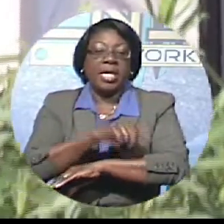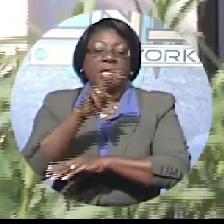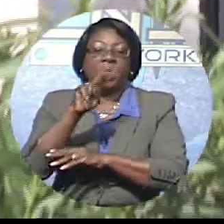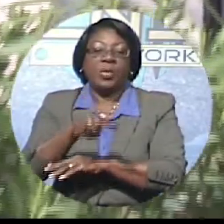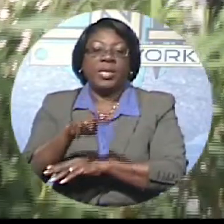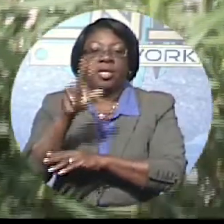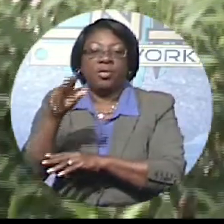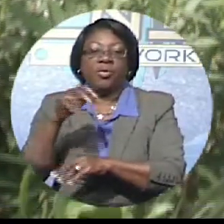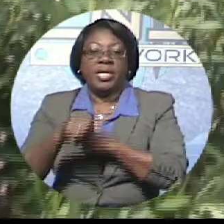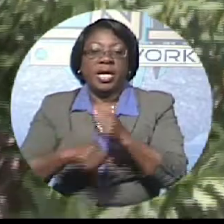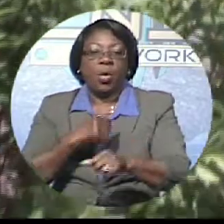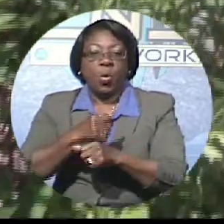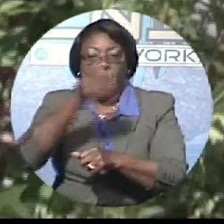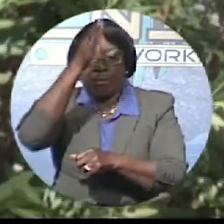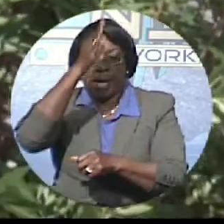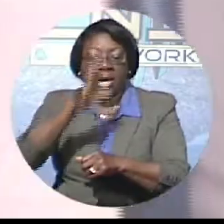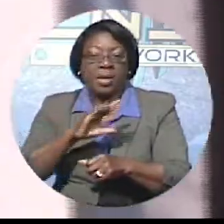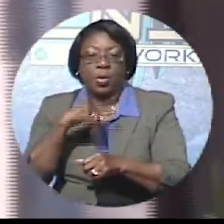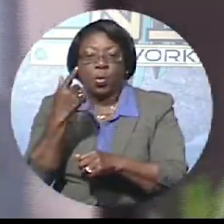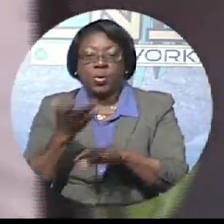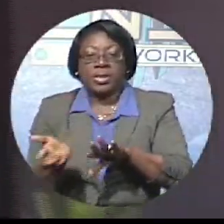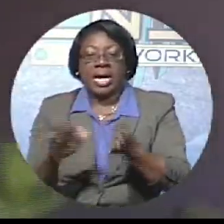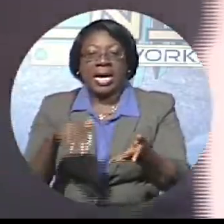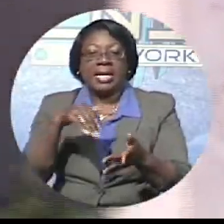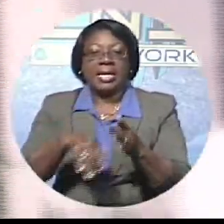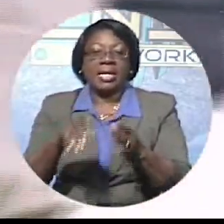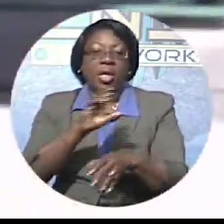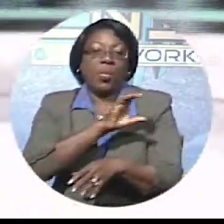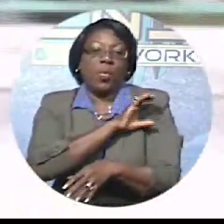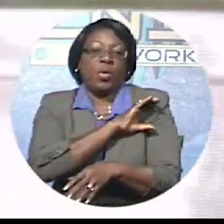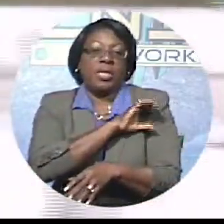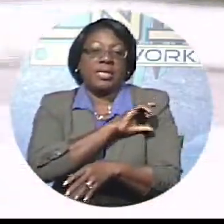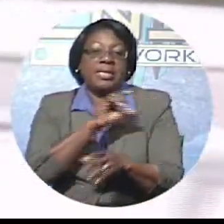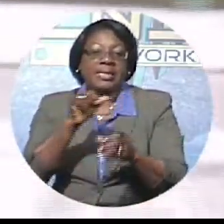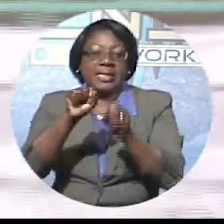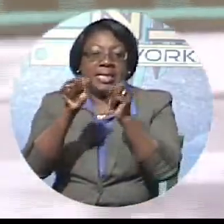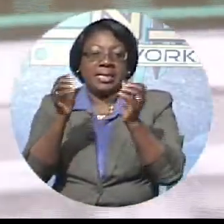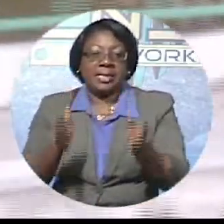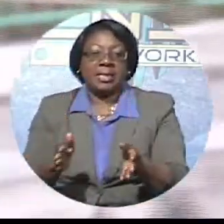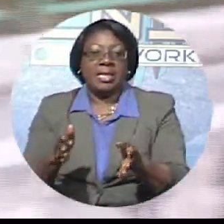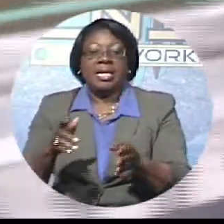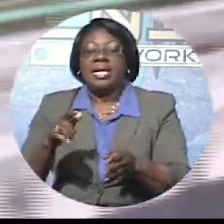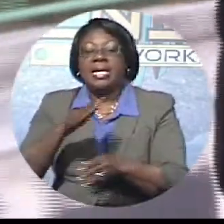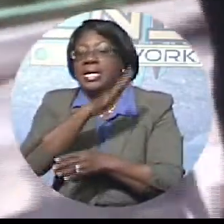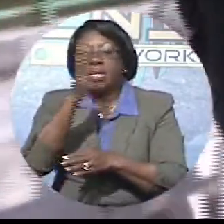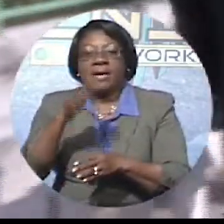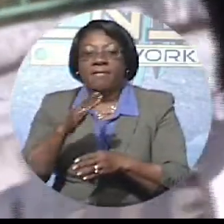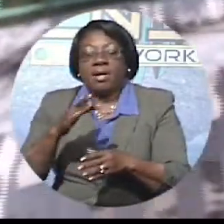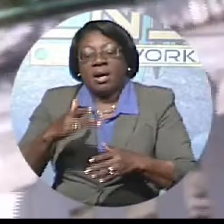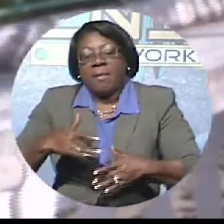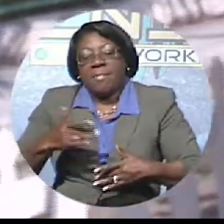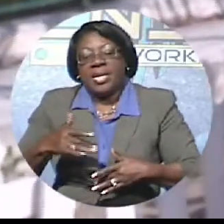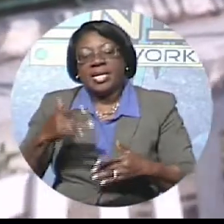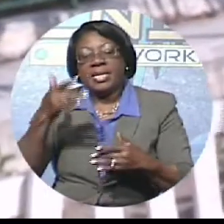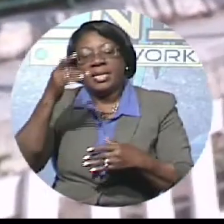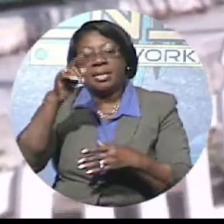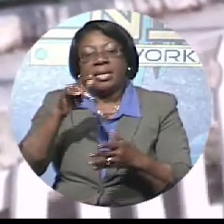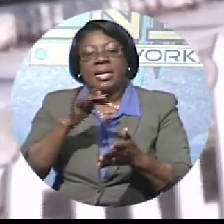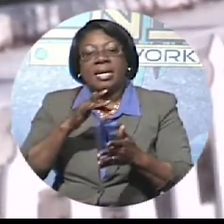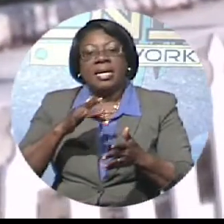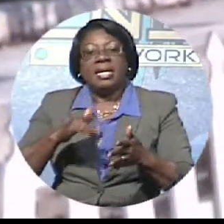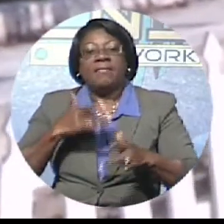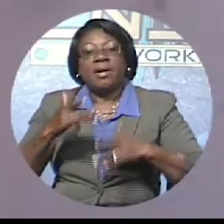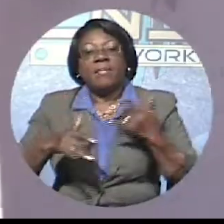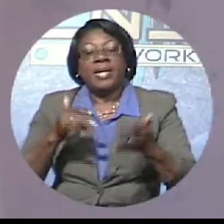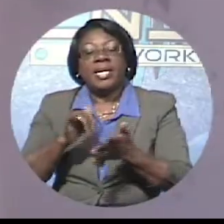23-year-old never complained about injuries or pain or indicated that he needed to see a doctor while in custody. Rolle was reportedly picked